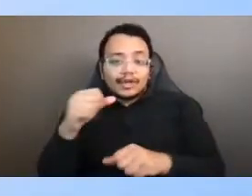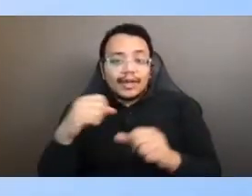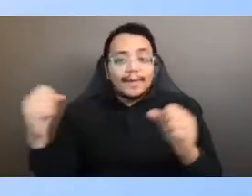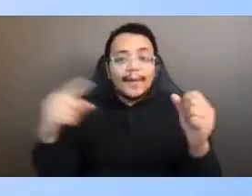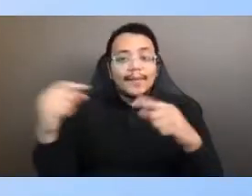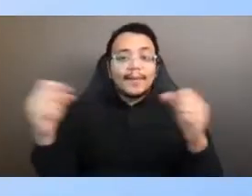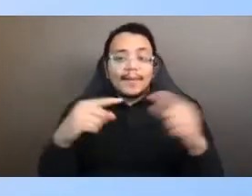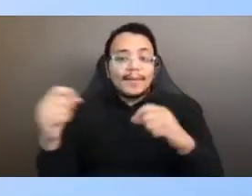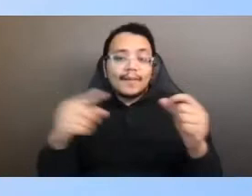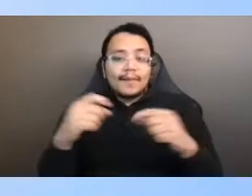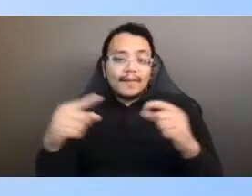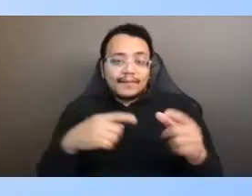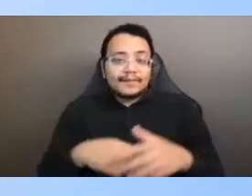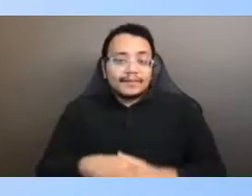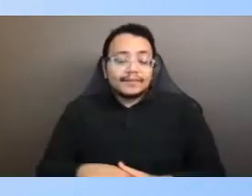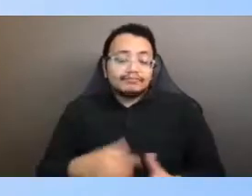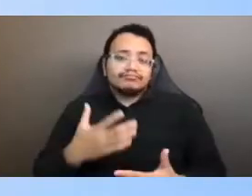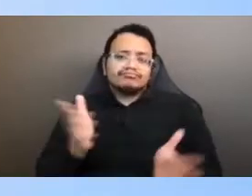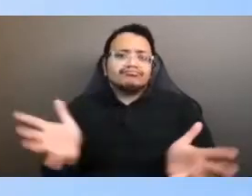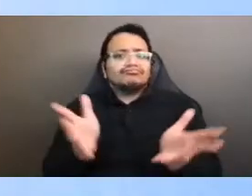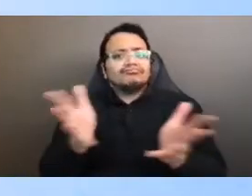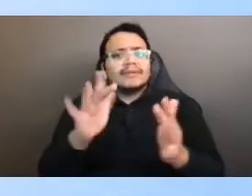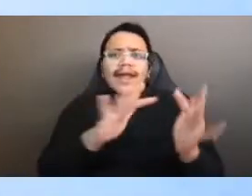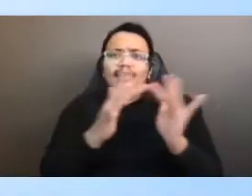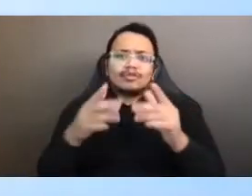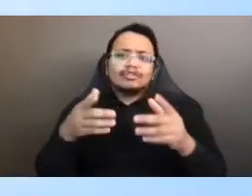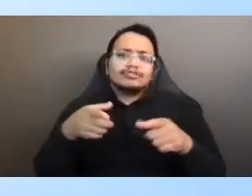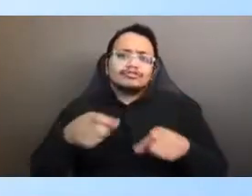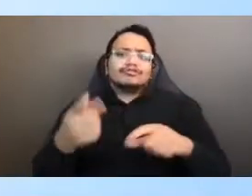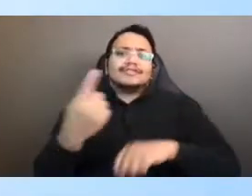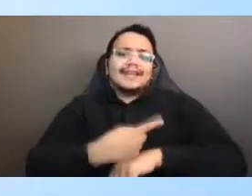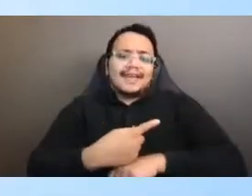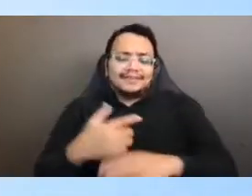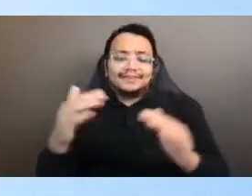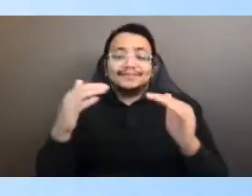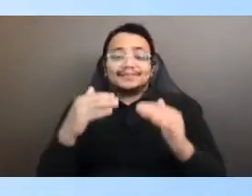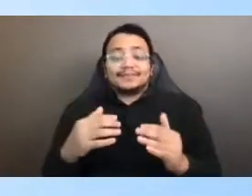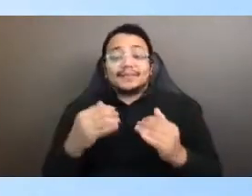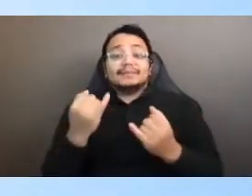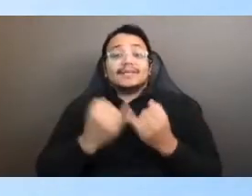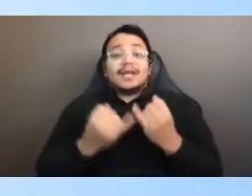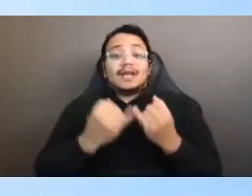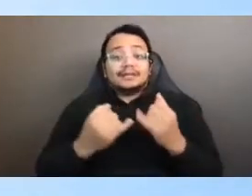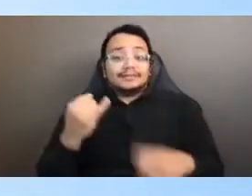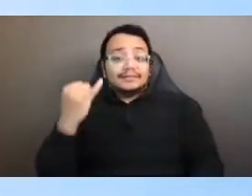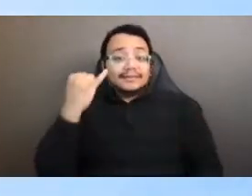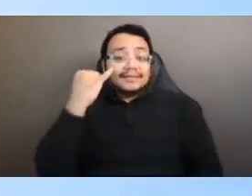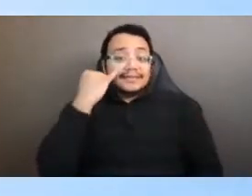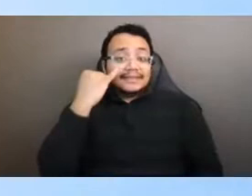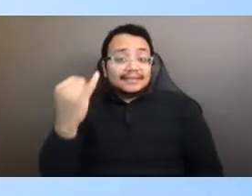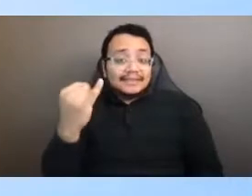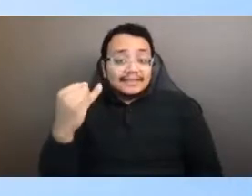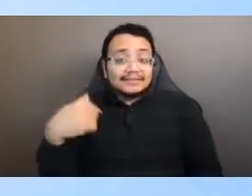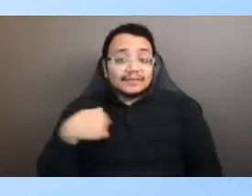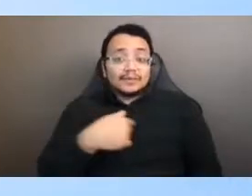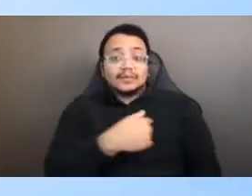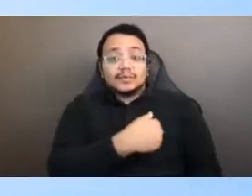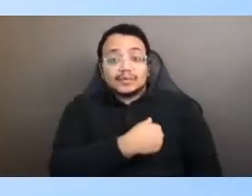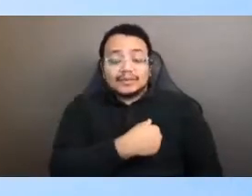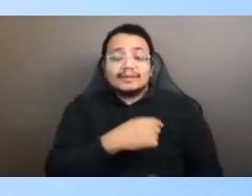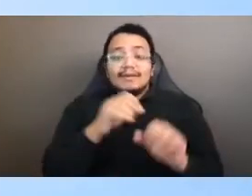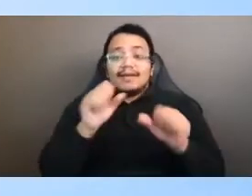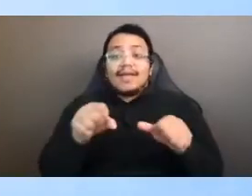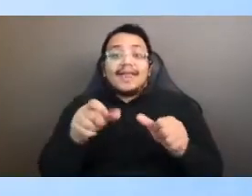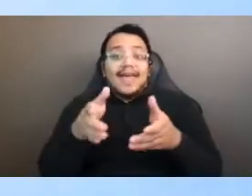communication requests, and we really do highly encourage networking throughout the day. And lastly, if we can get that engagement started by dropping your name